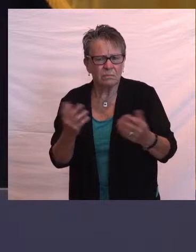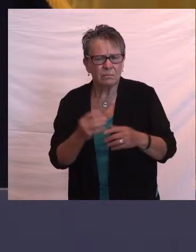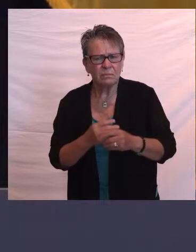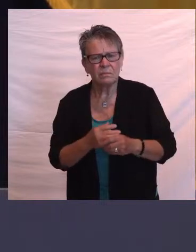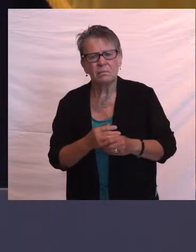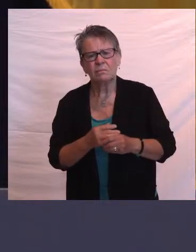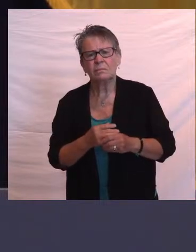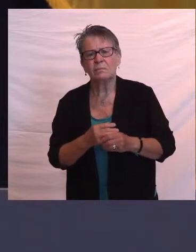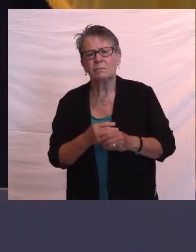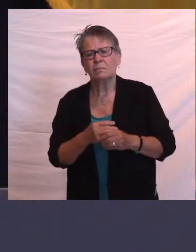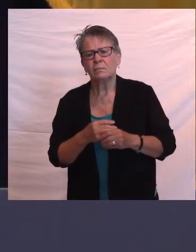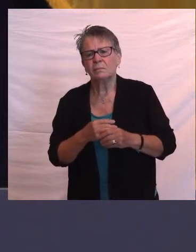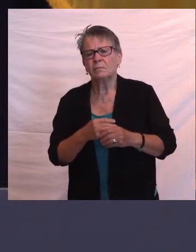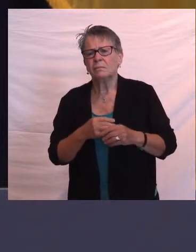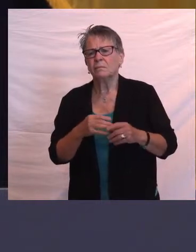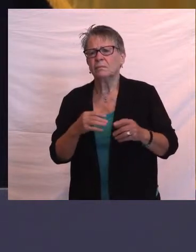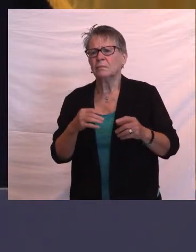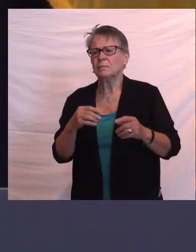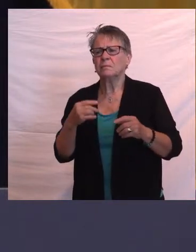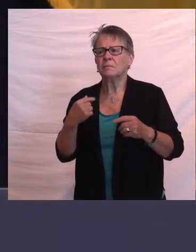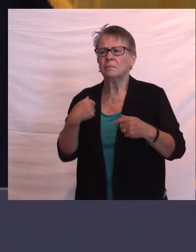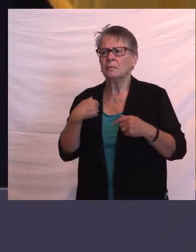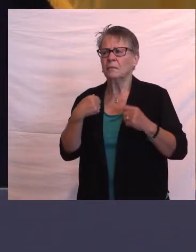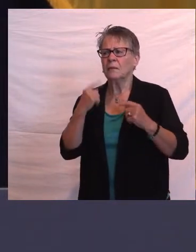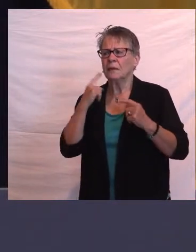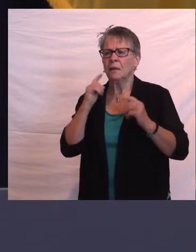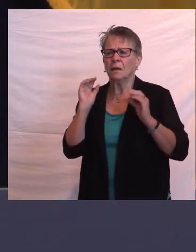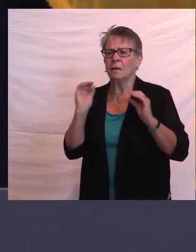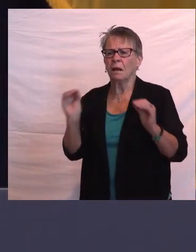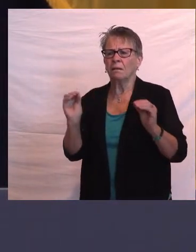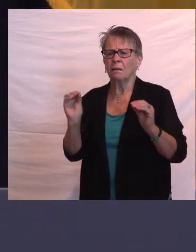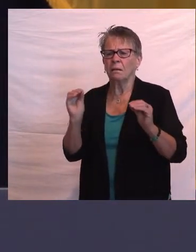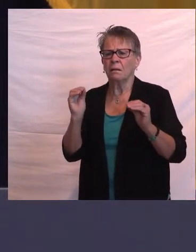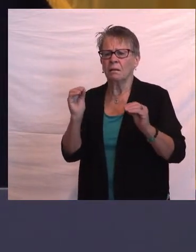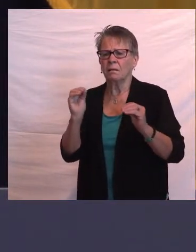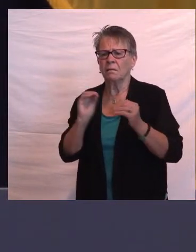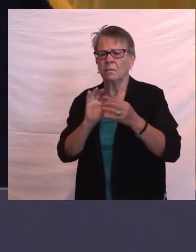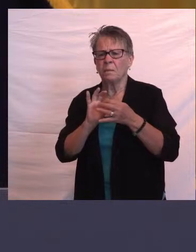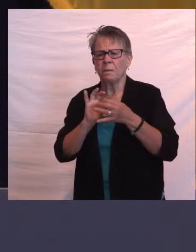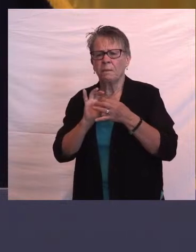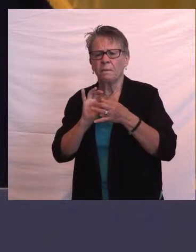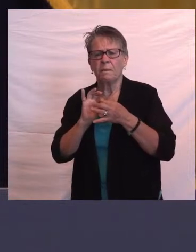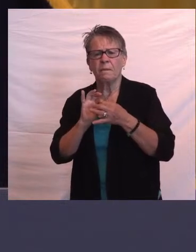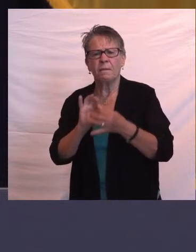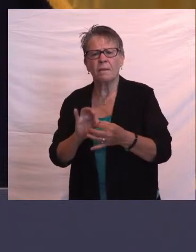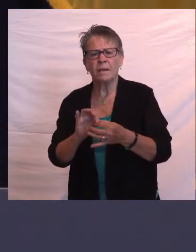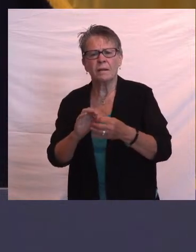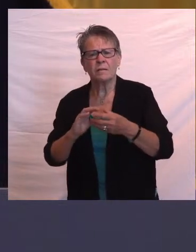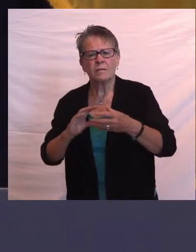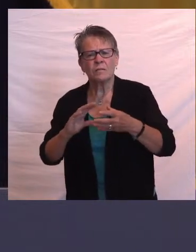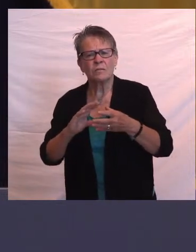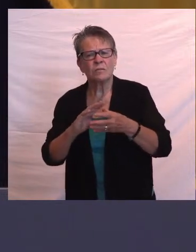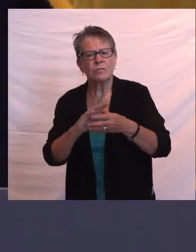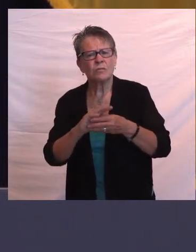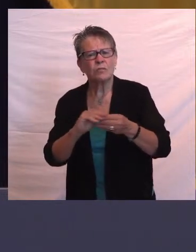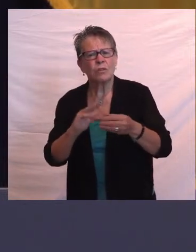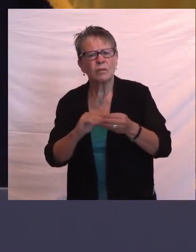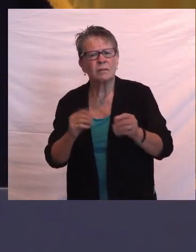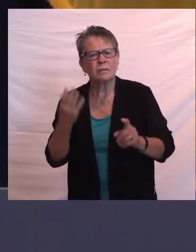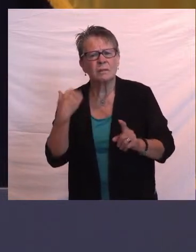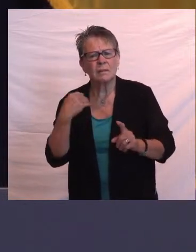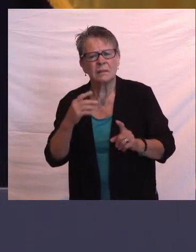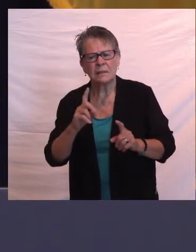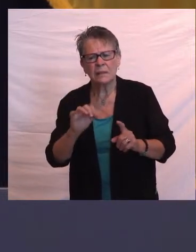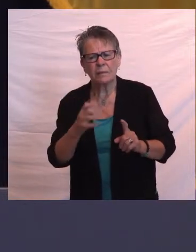haven't heard, at least as we sit here, the stories that we heard on December 15th through sort of Easter, where you